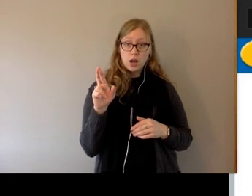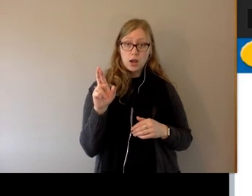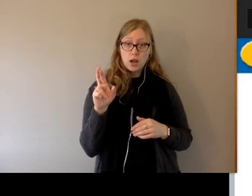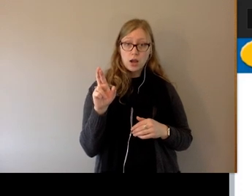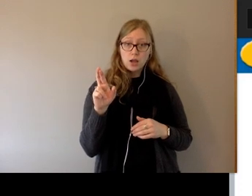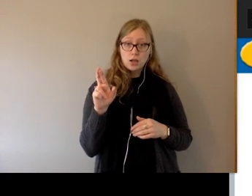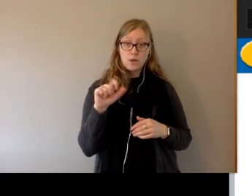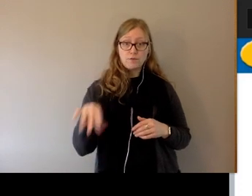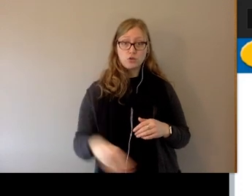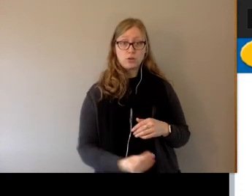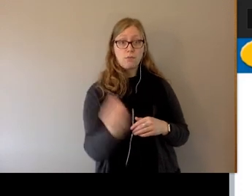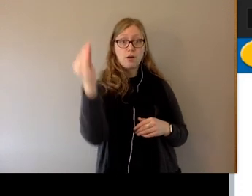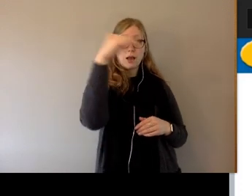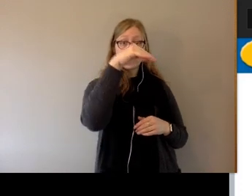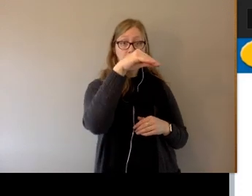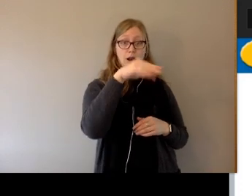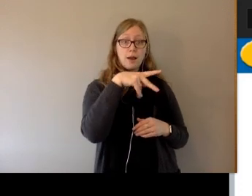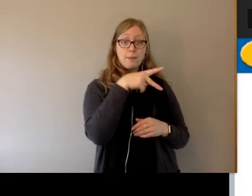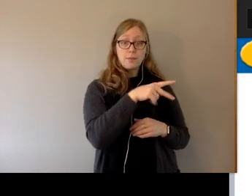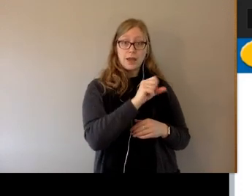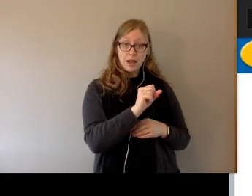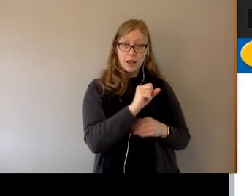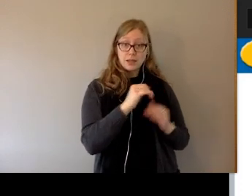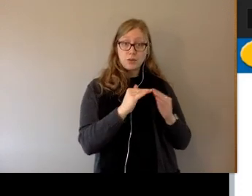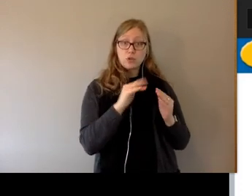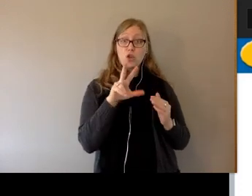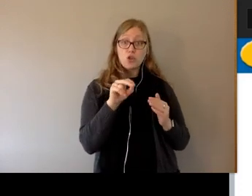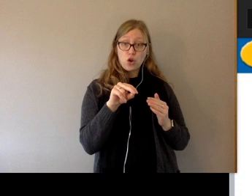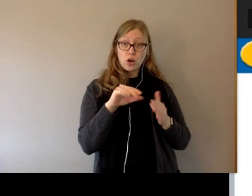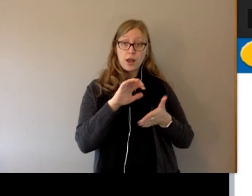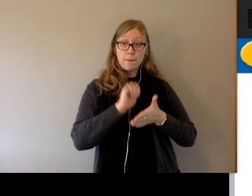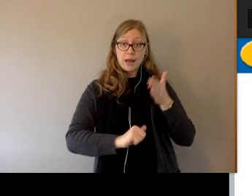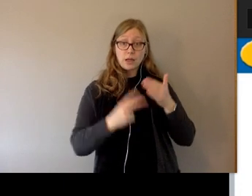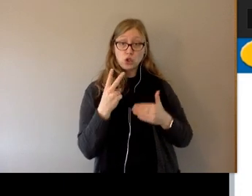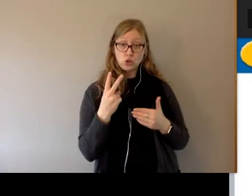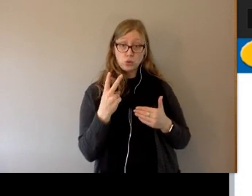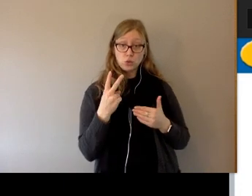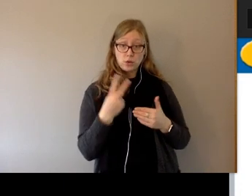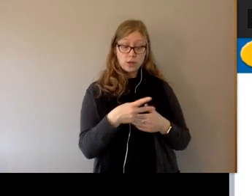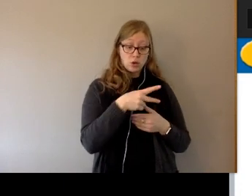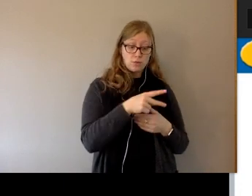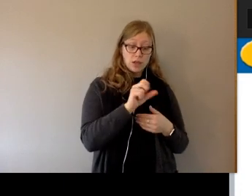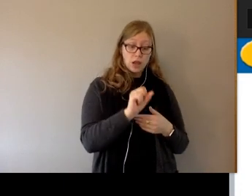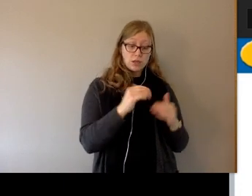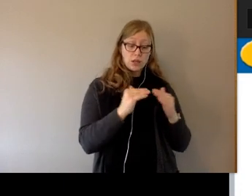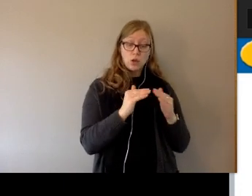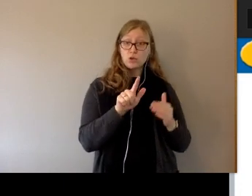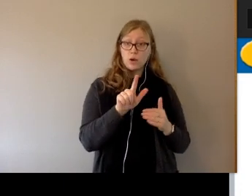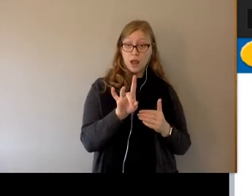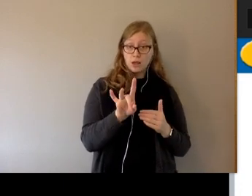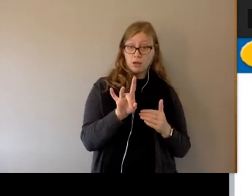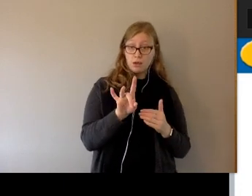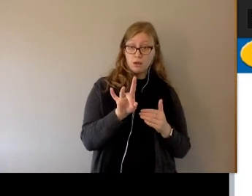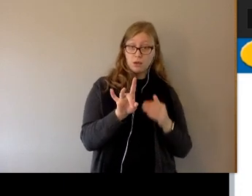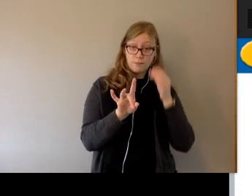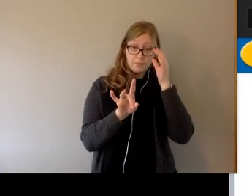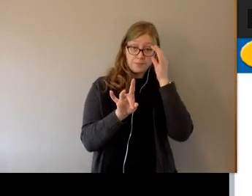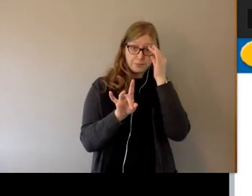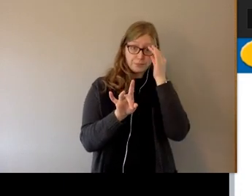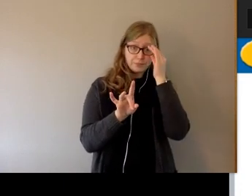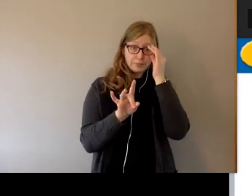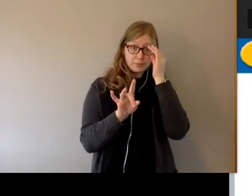So PS is 30 minus 2. So PS is 28, right? This is